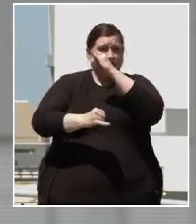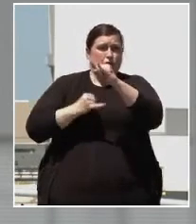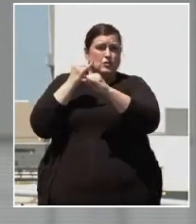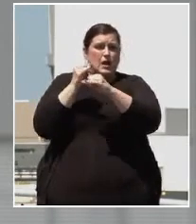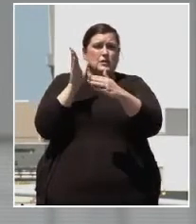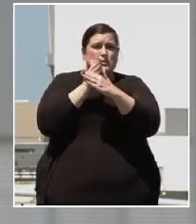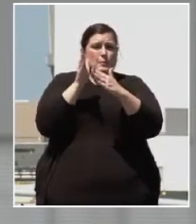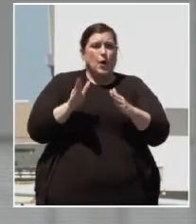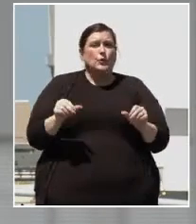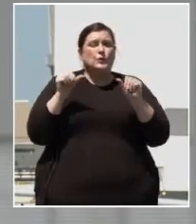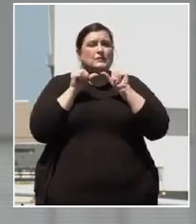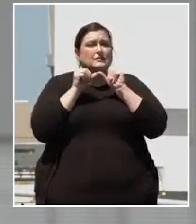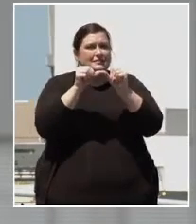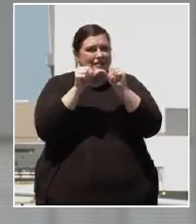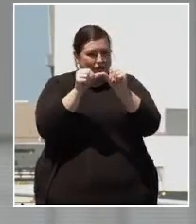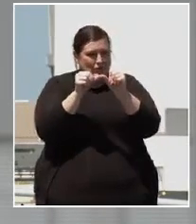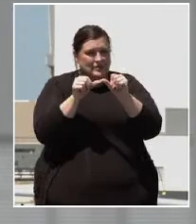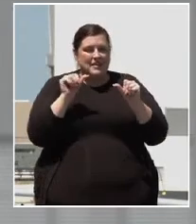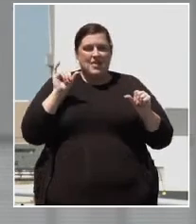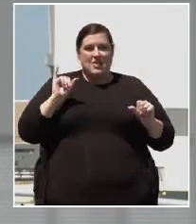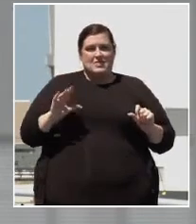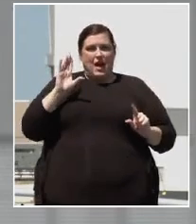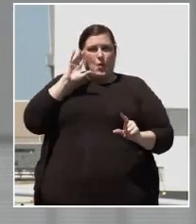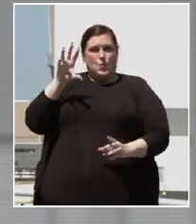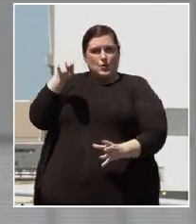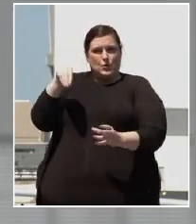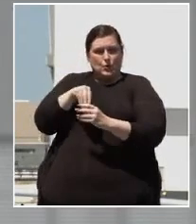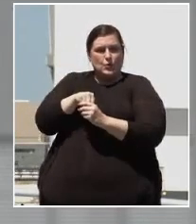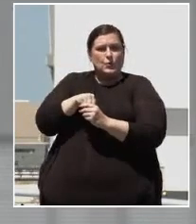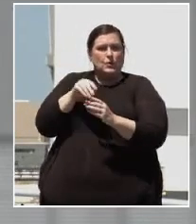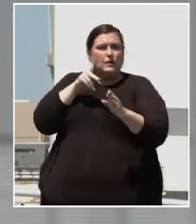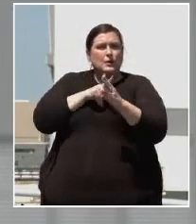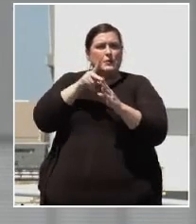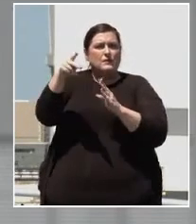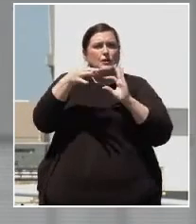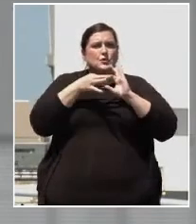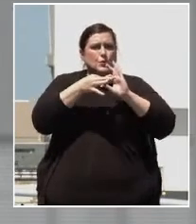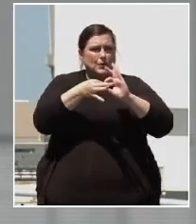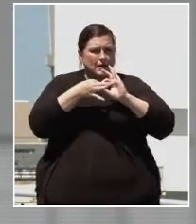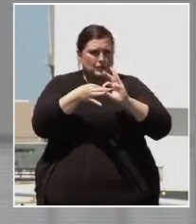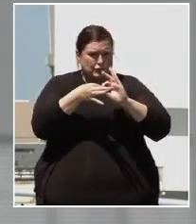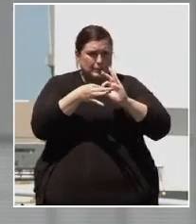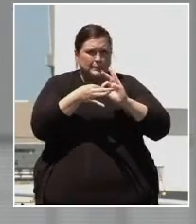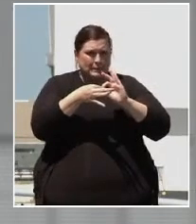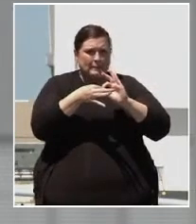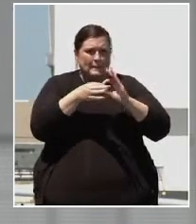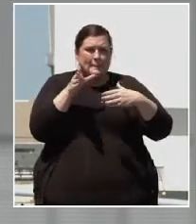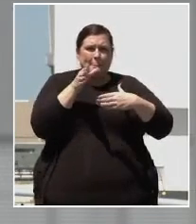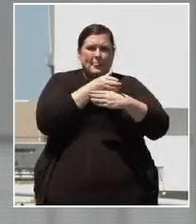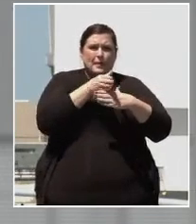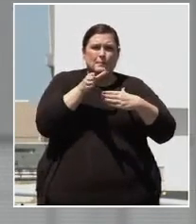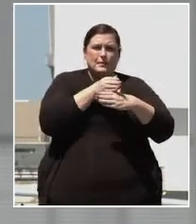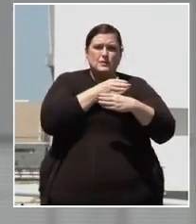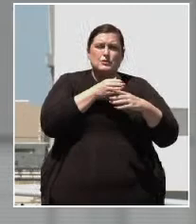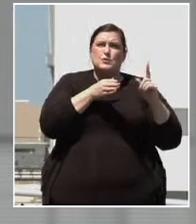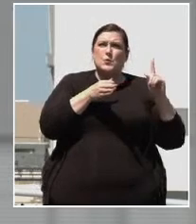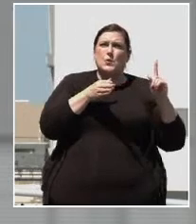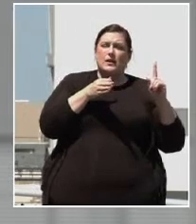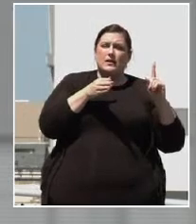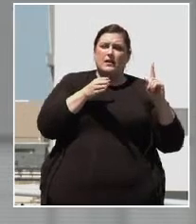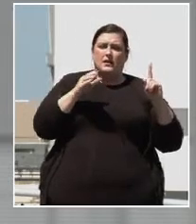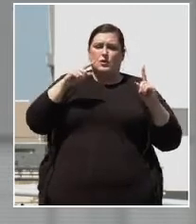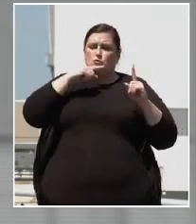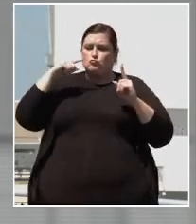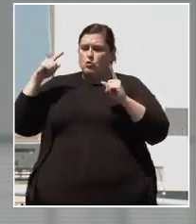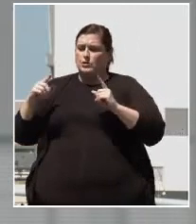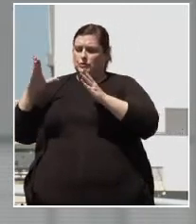Partners continues and that includes the professional relationship between the cosmonauts and